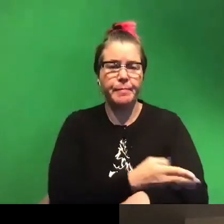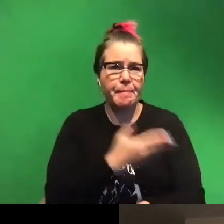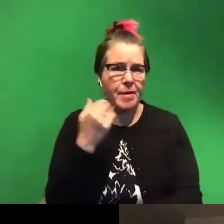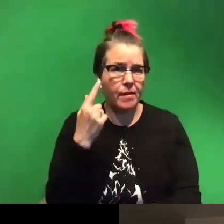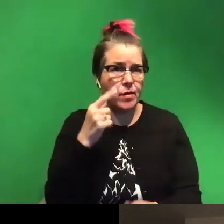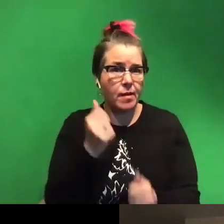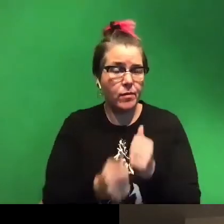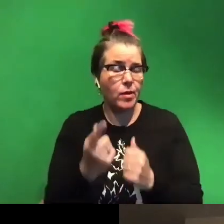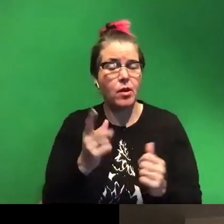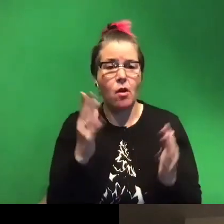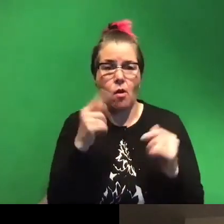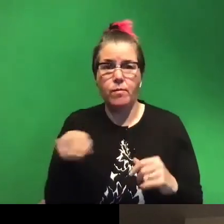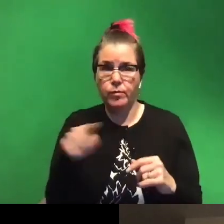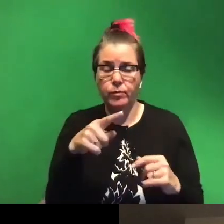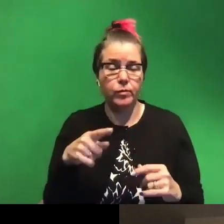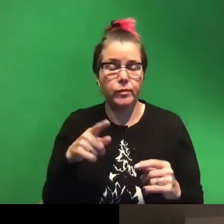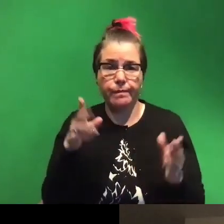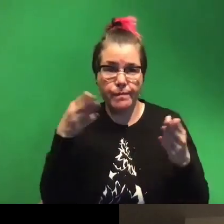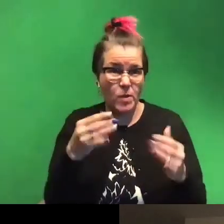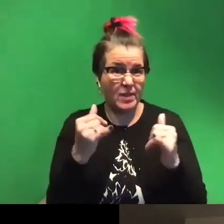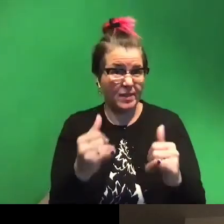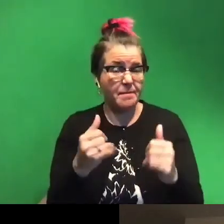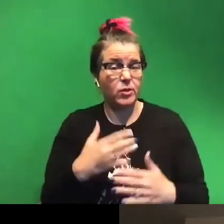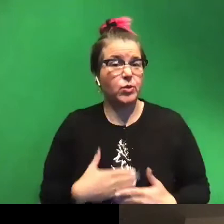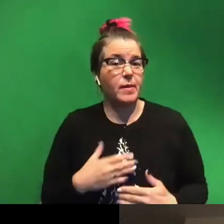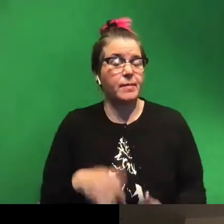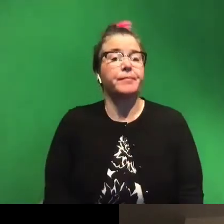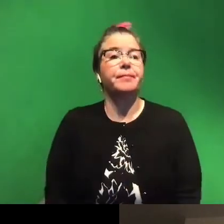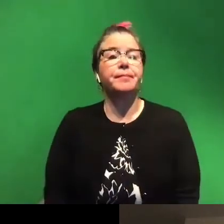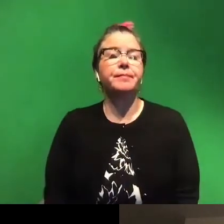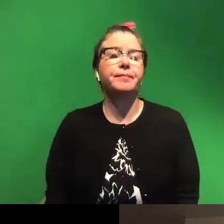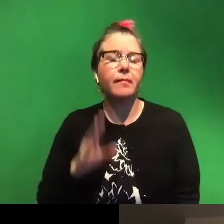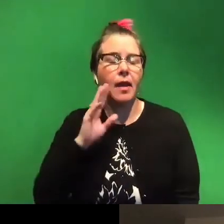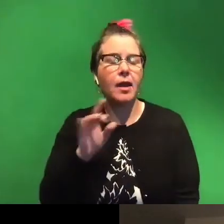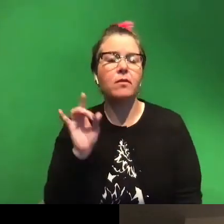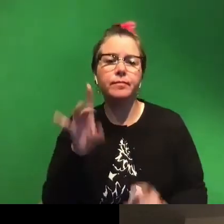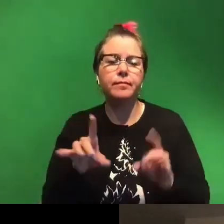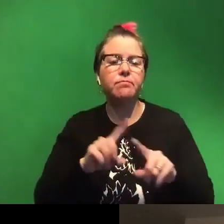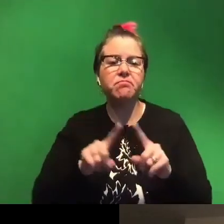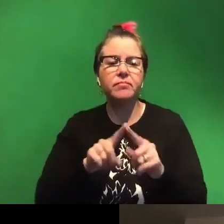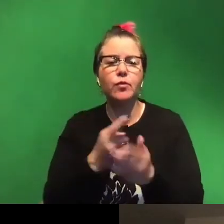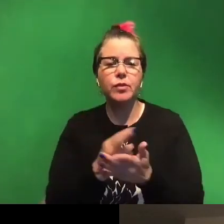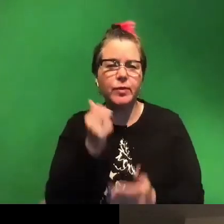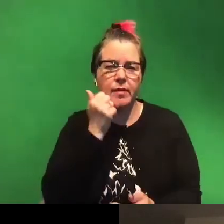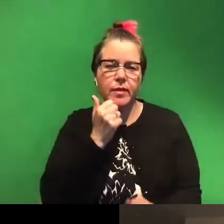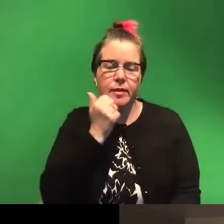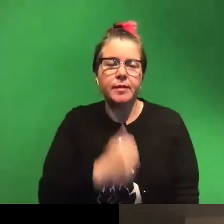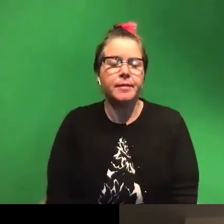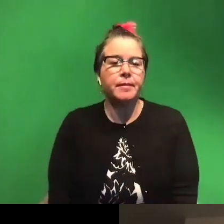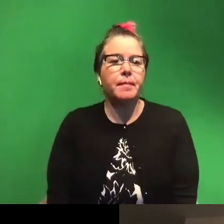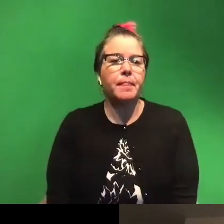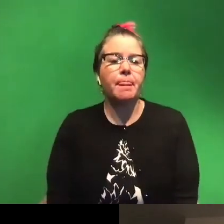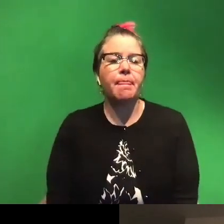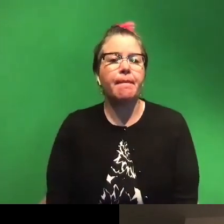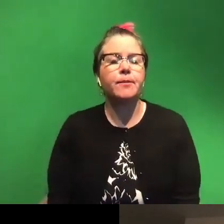hope you all had a good day doing that work as well. I know we've been giving you resources pretty much every day to look